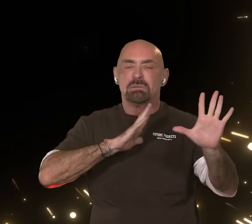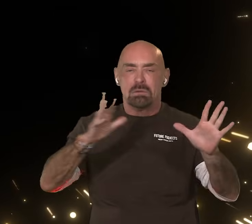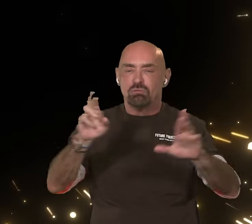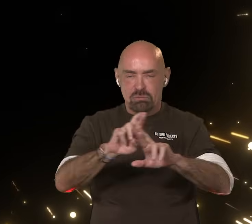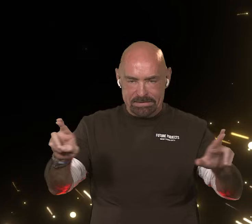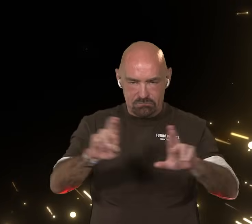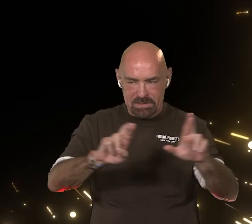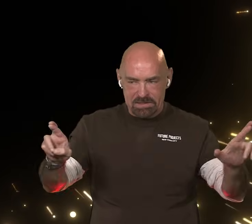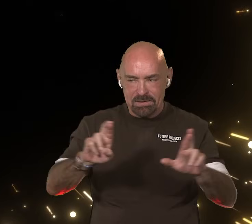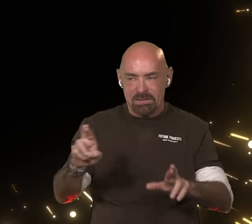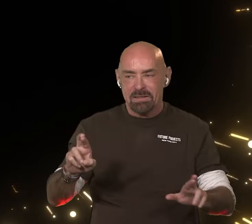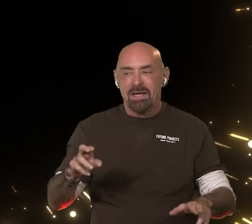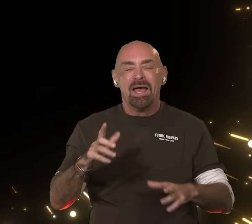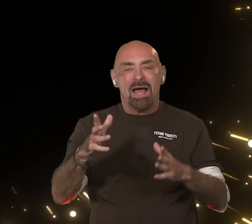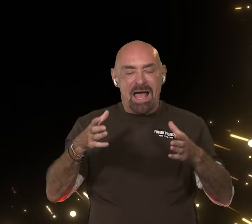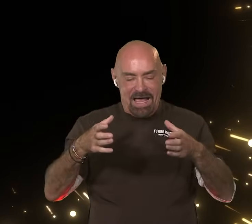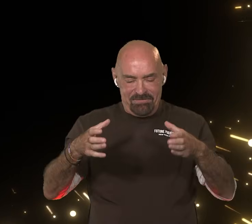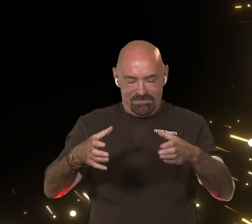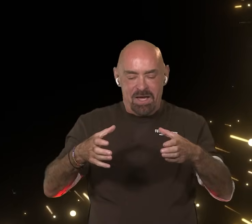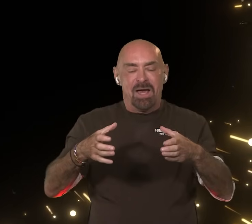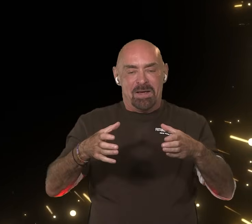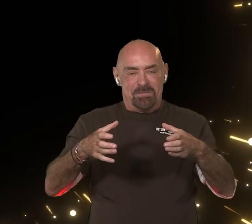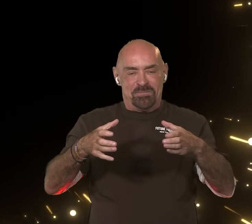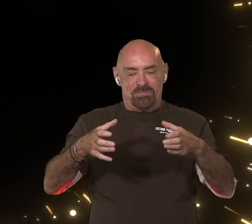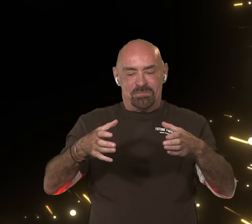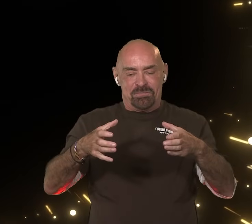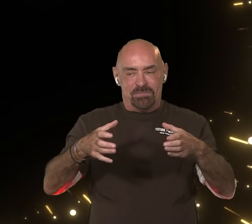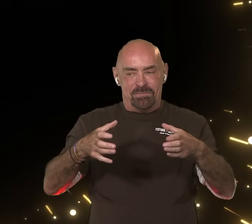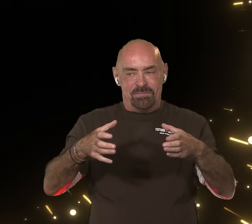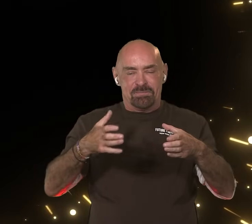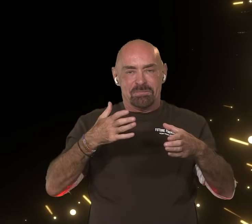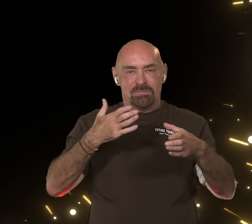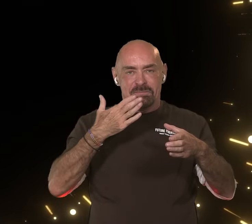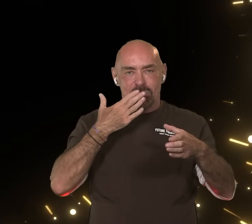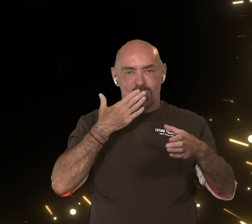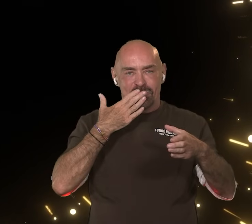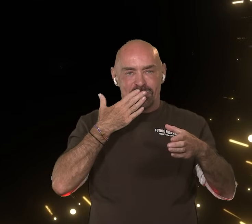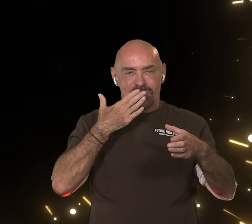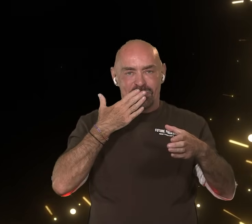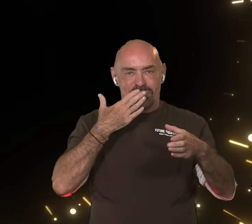it. This is the tape. I've got us a little cake to celebrate.